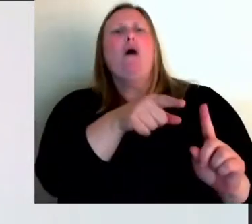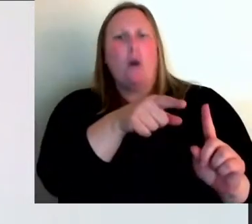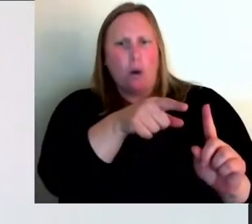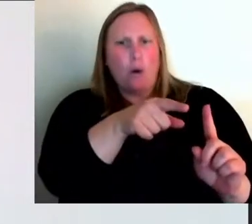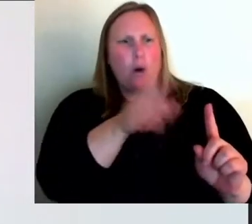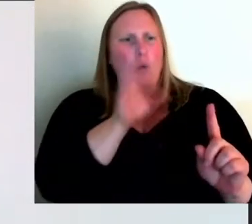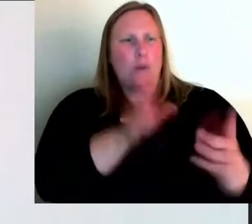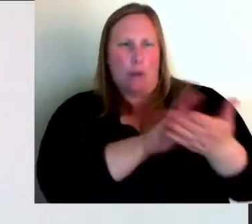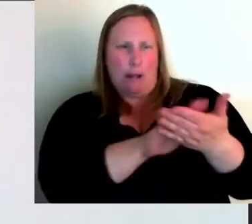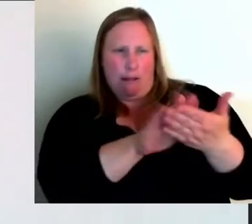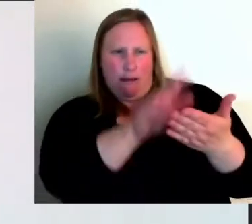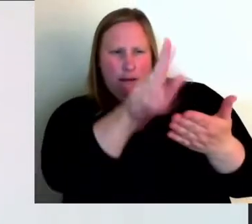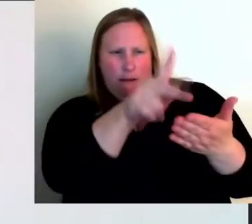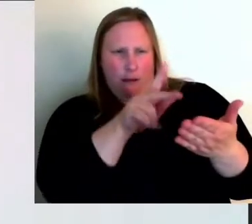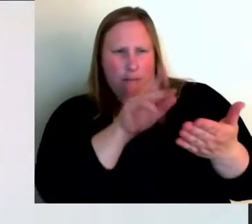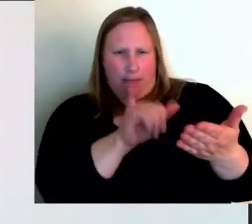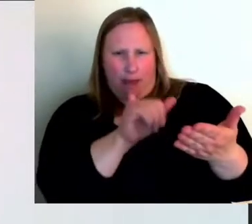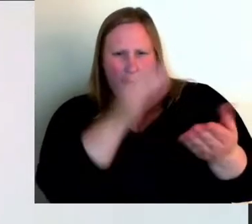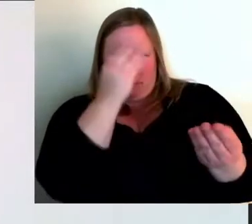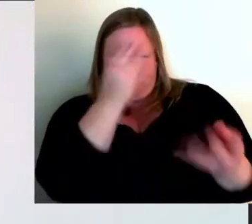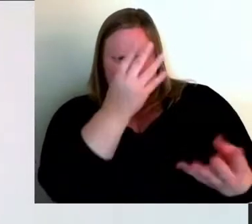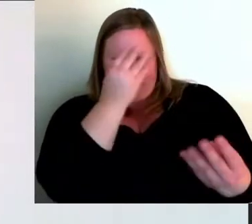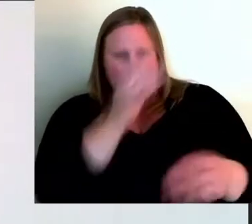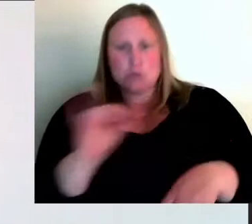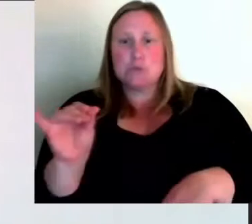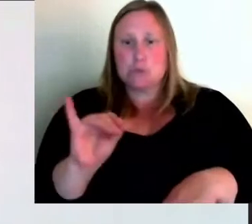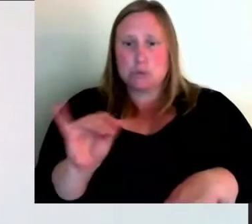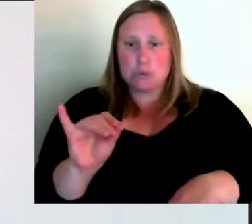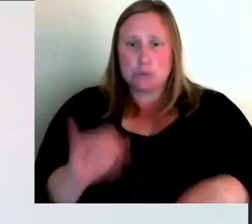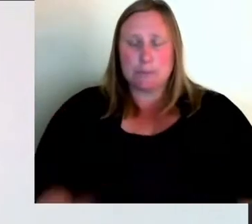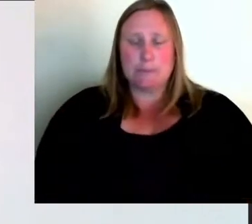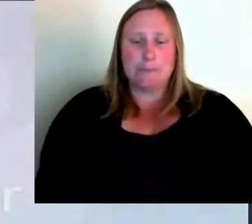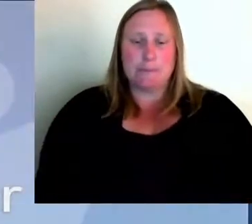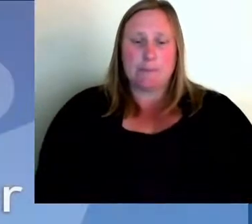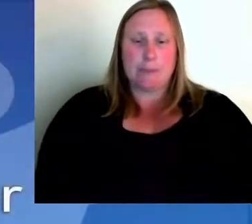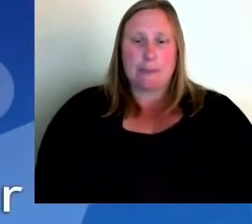to be undertaking that effort next.